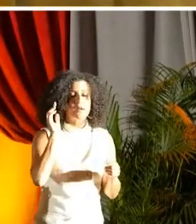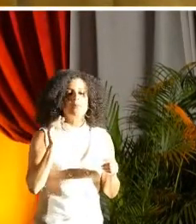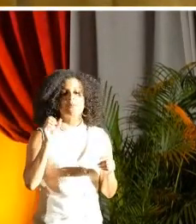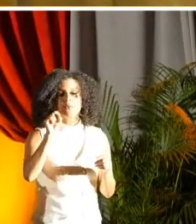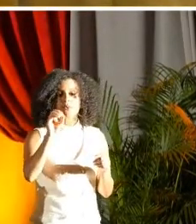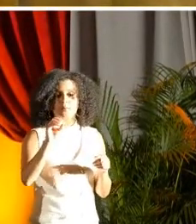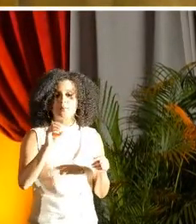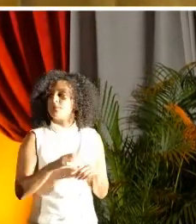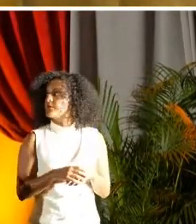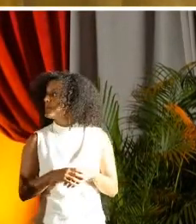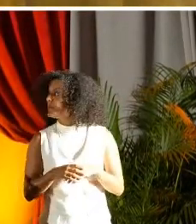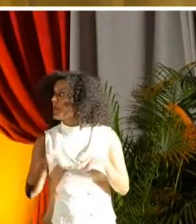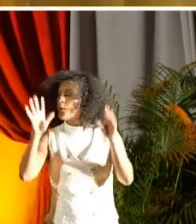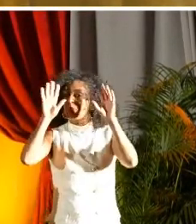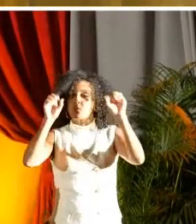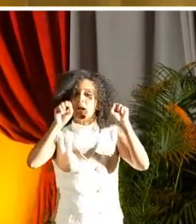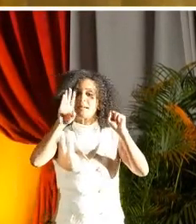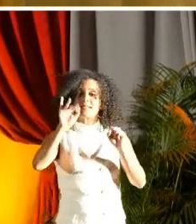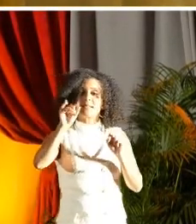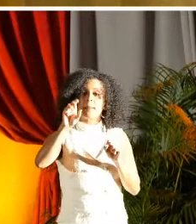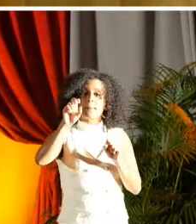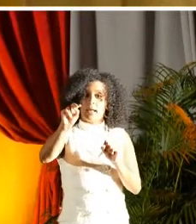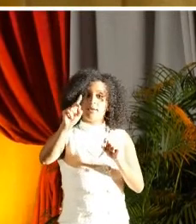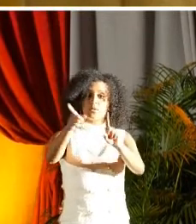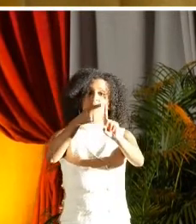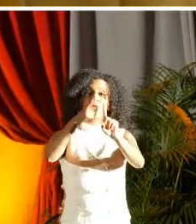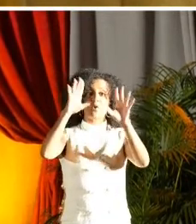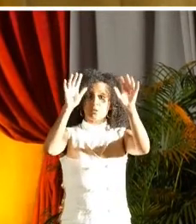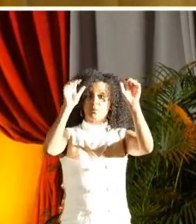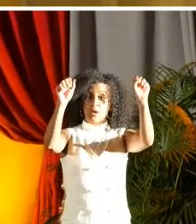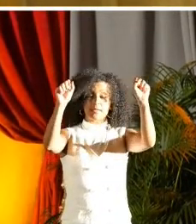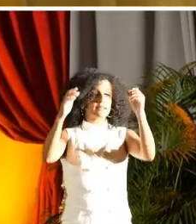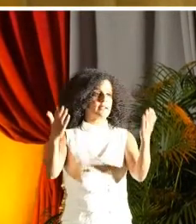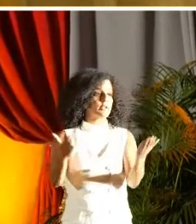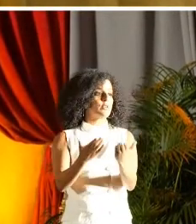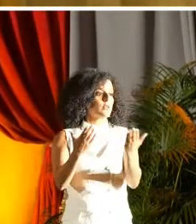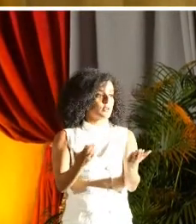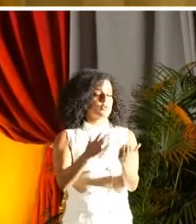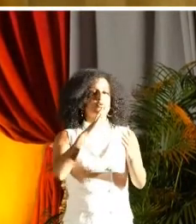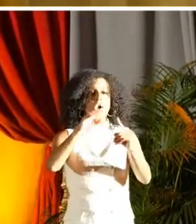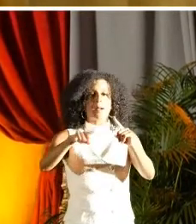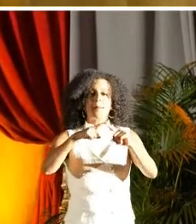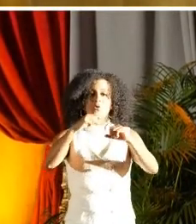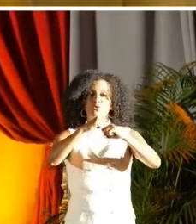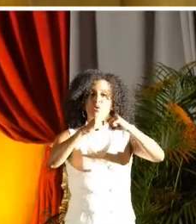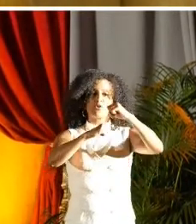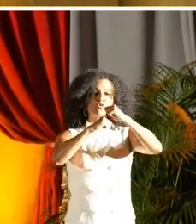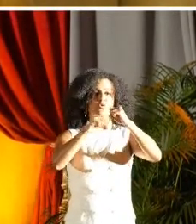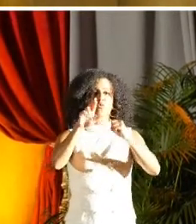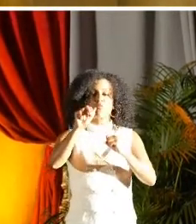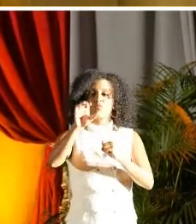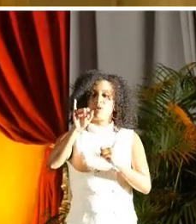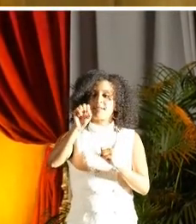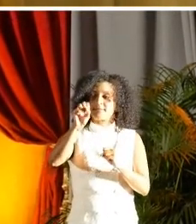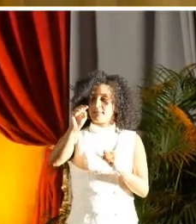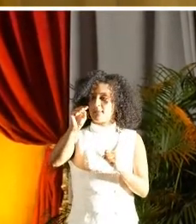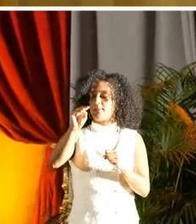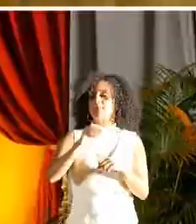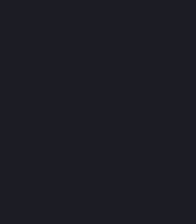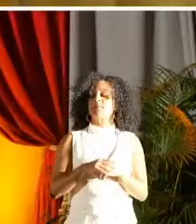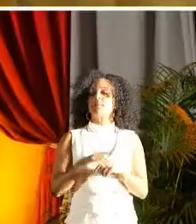So President Biden was the first president to talk about structural racism in